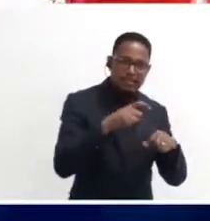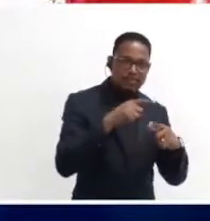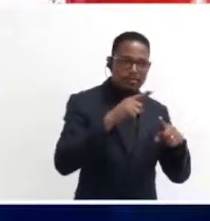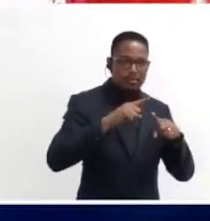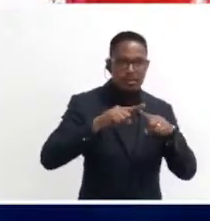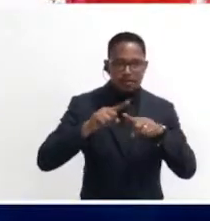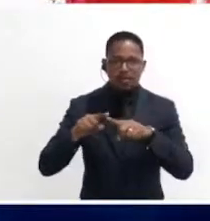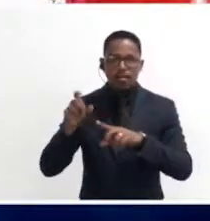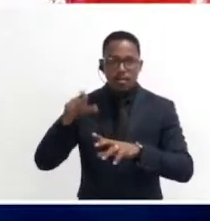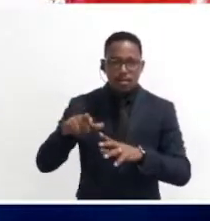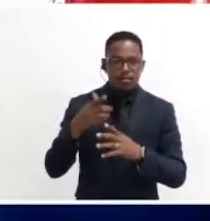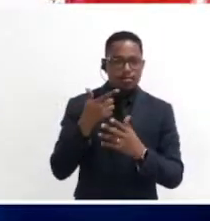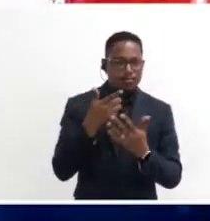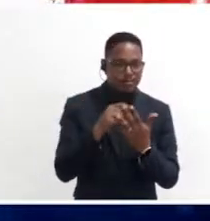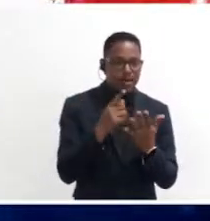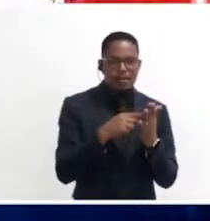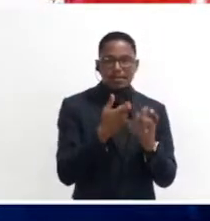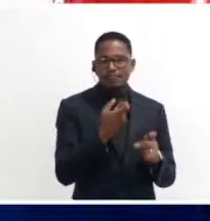Let